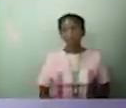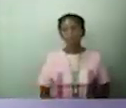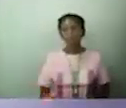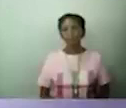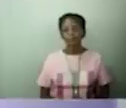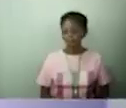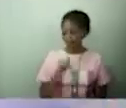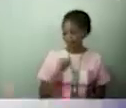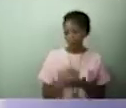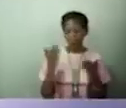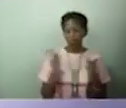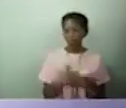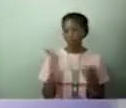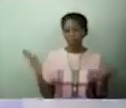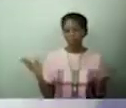That is that.